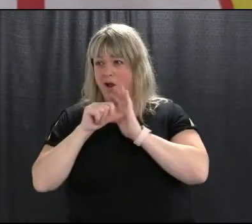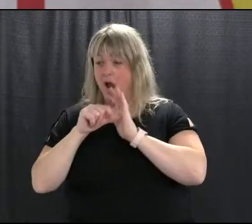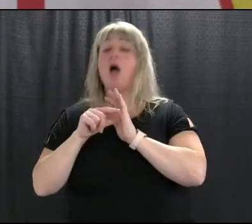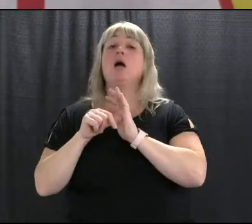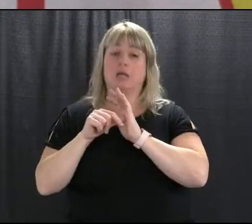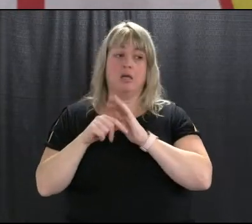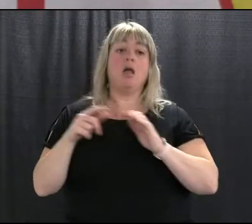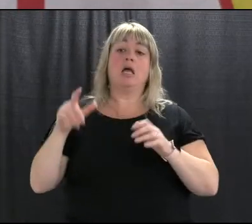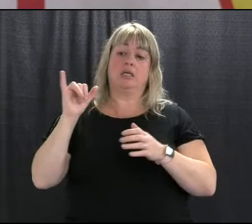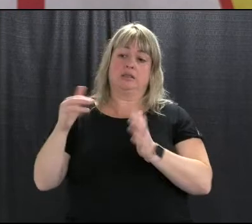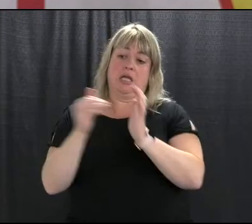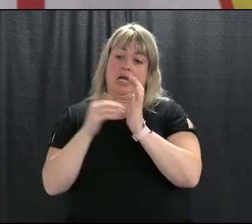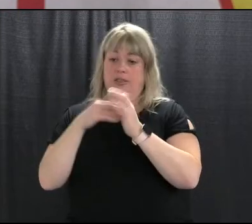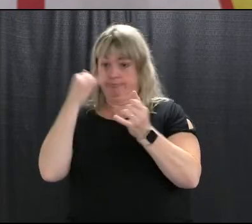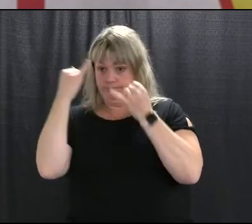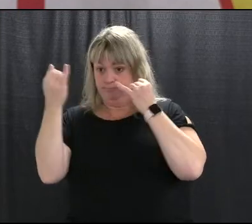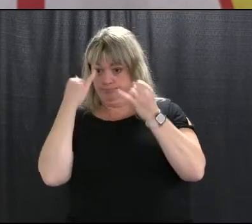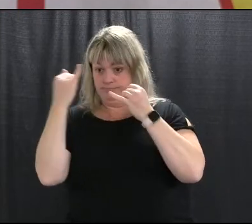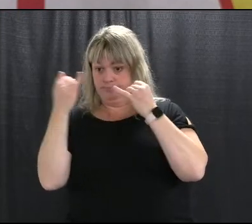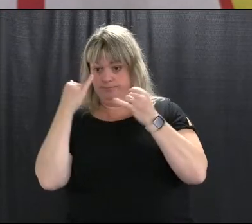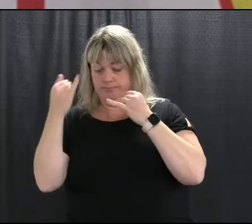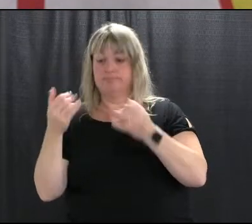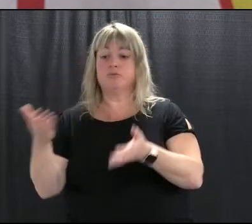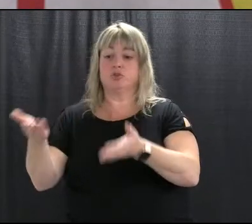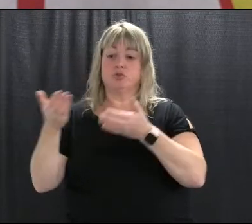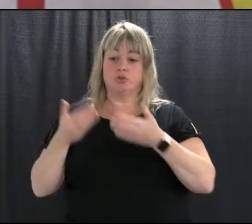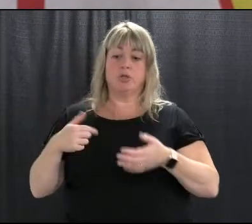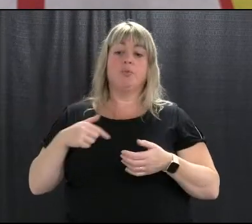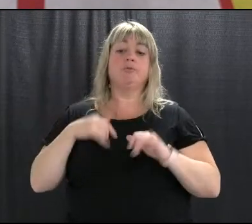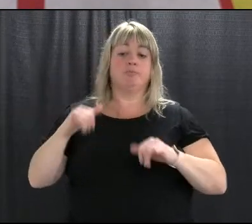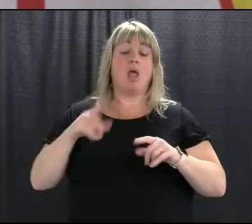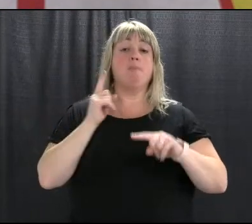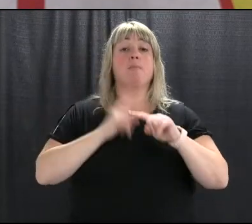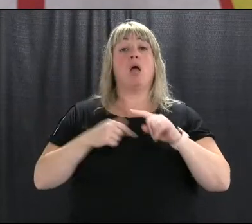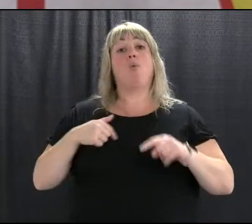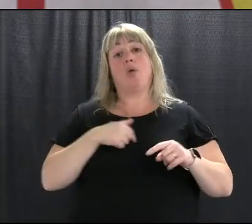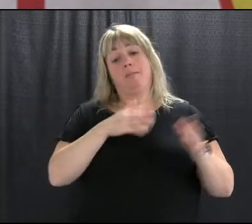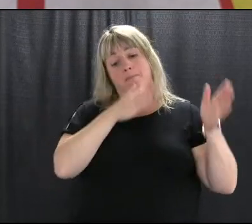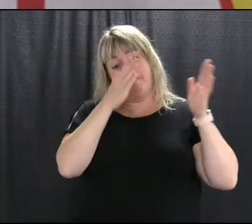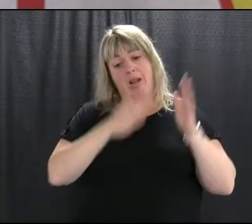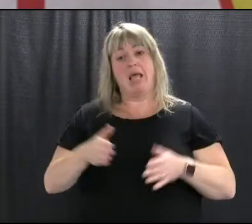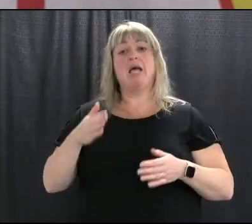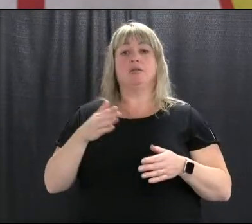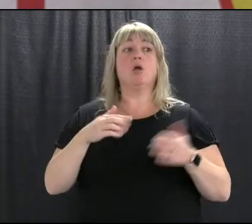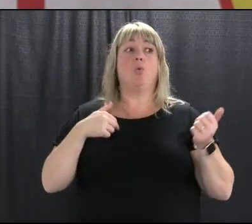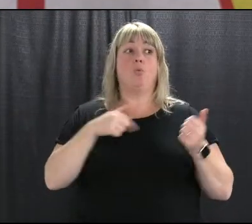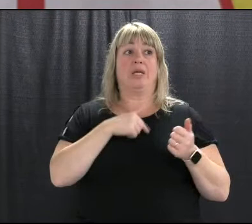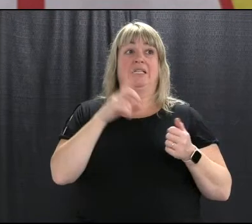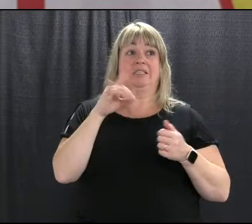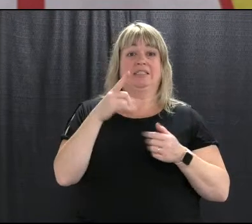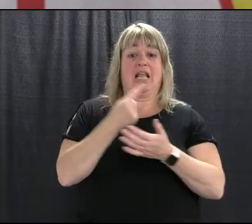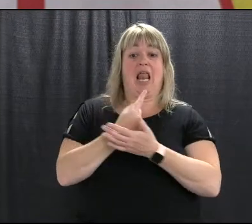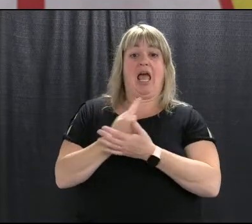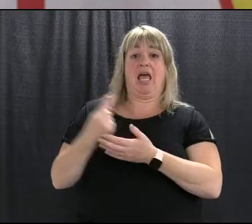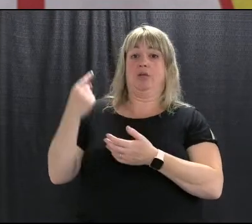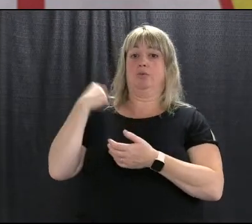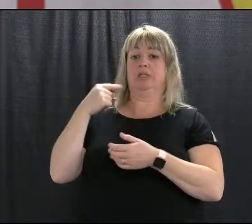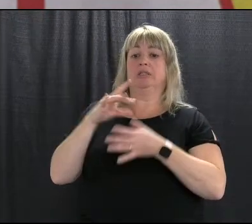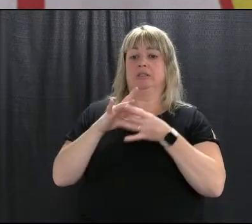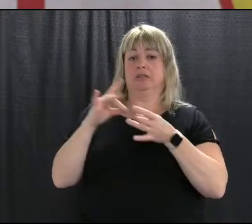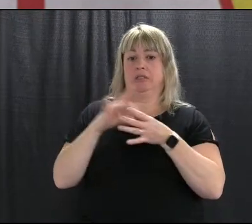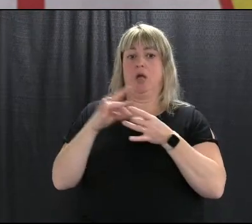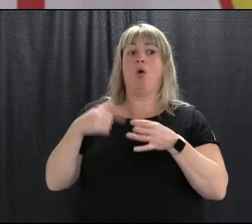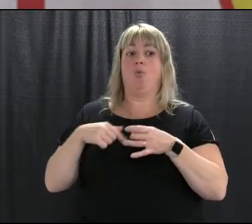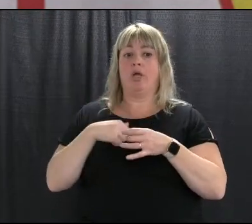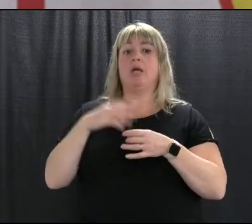are part of the recommendations that are here. Recruitment, which we had an announcement last week on progress we're